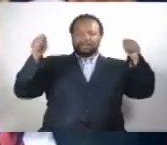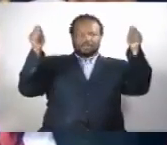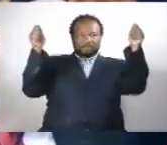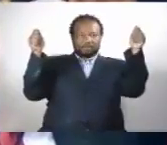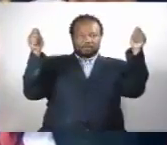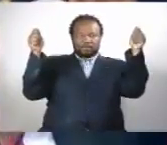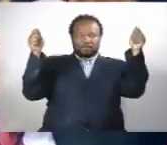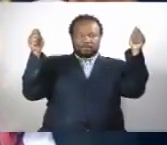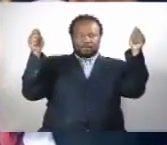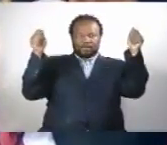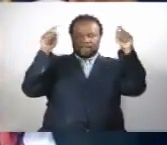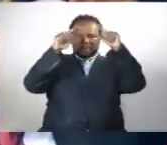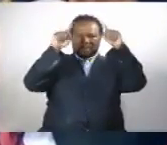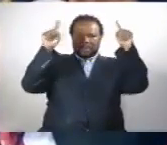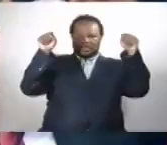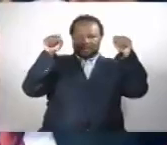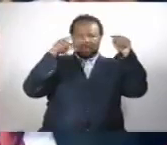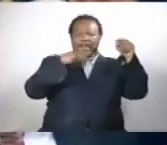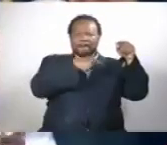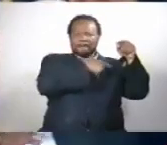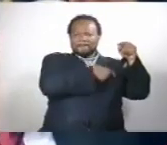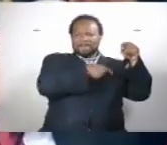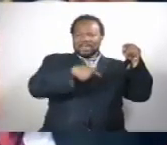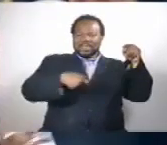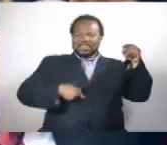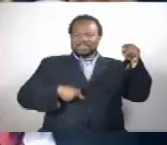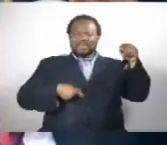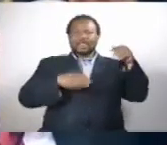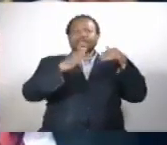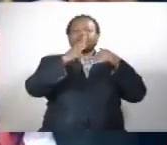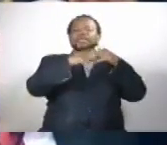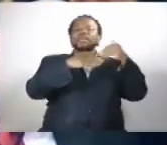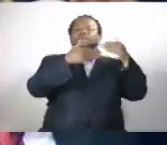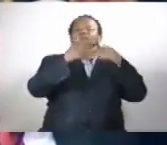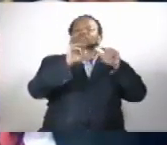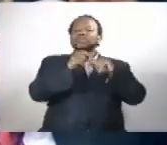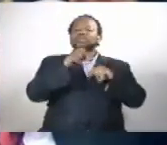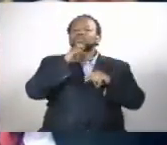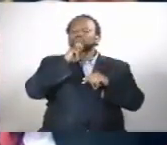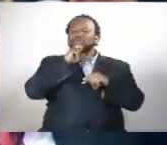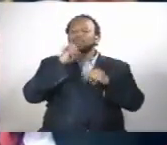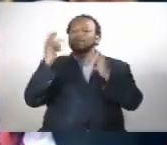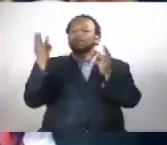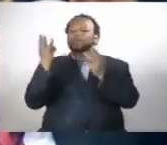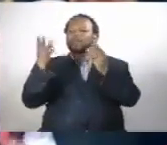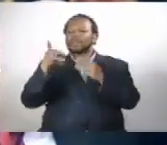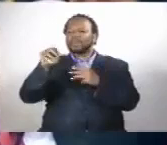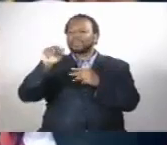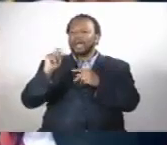nation that the president built the homestead with taxpayers' money, it is not true.